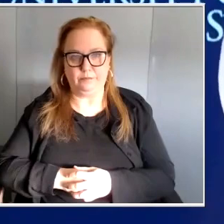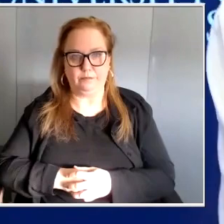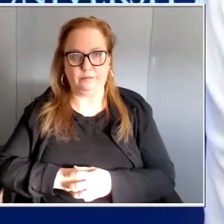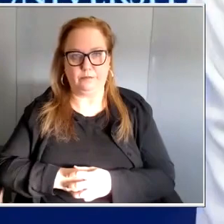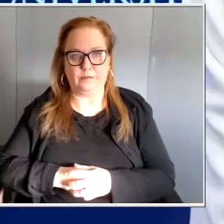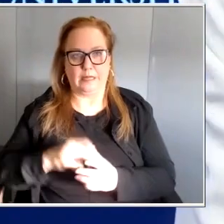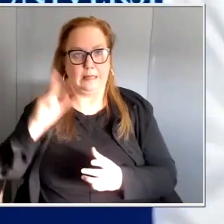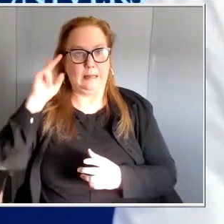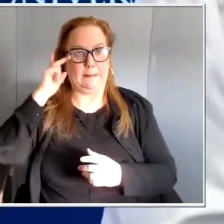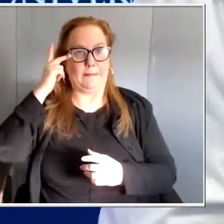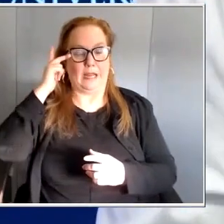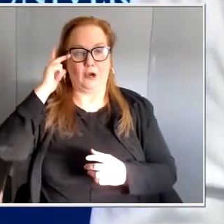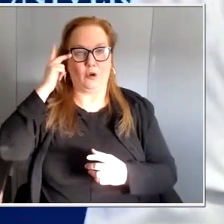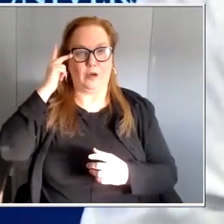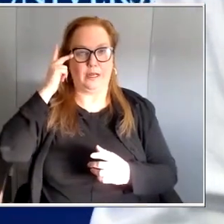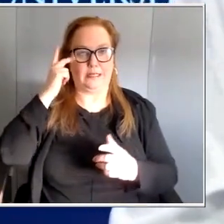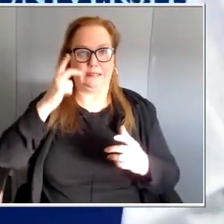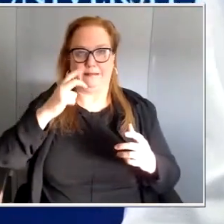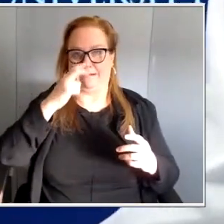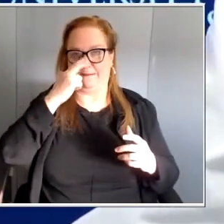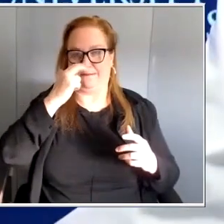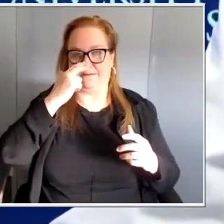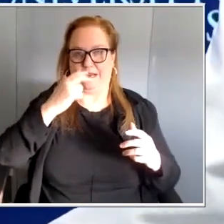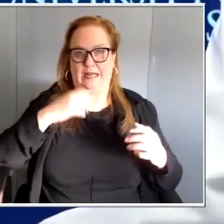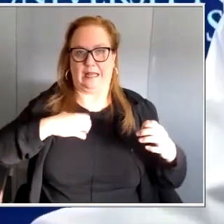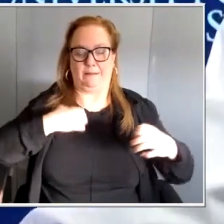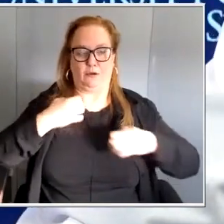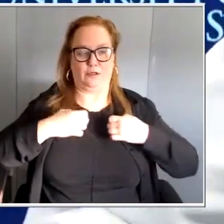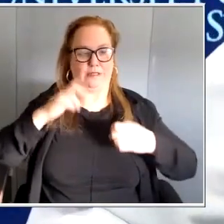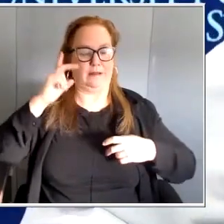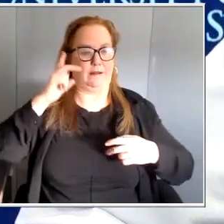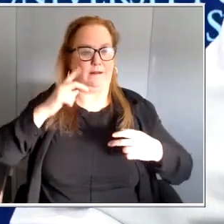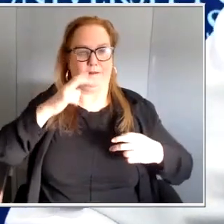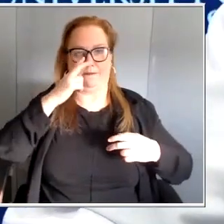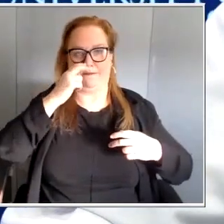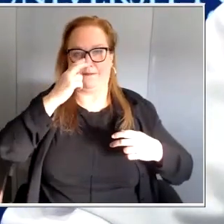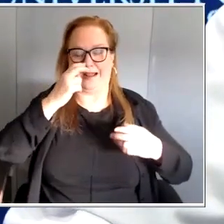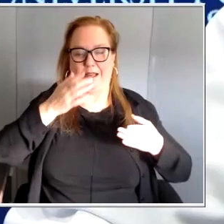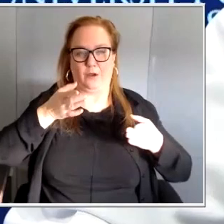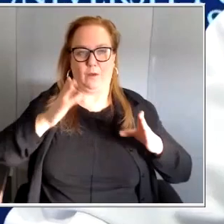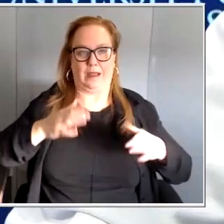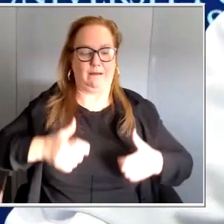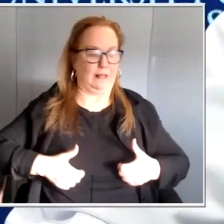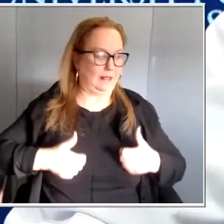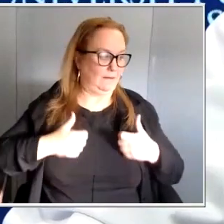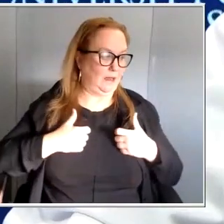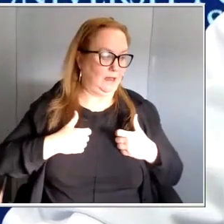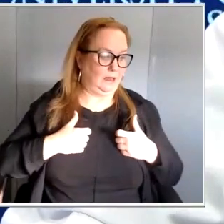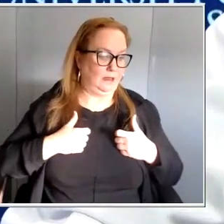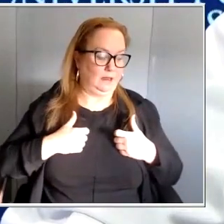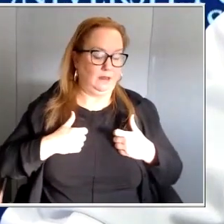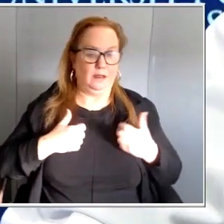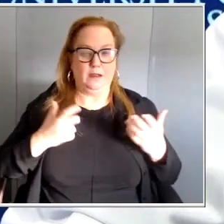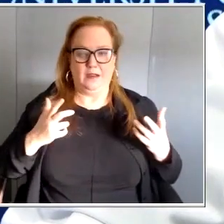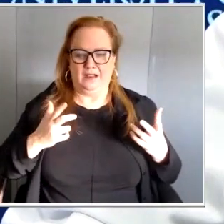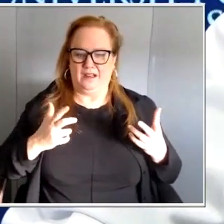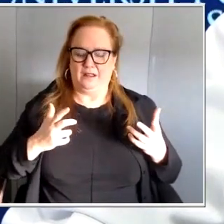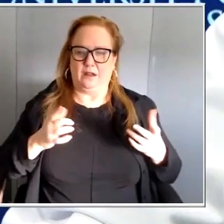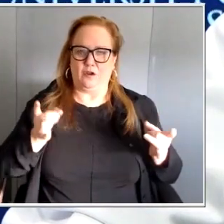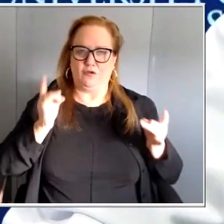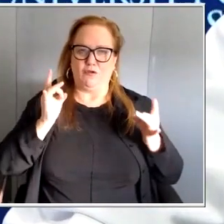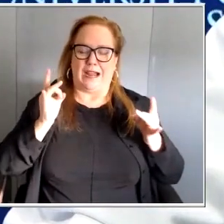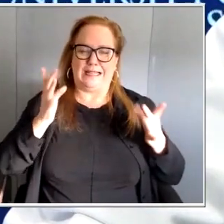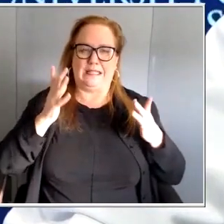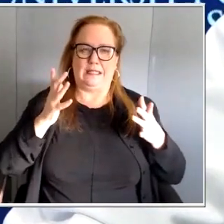Paranoia is a funny emotion. It's a funny way of living. Usually great crises bring people together. For some